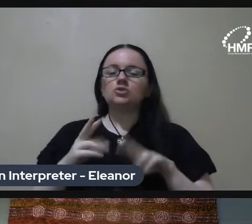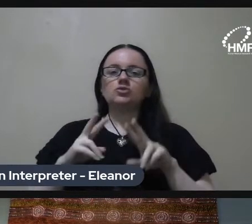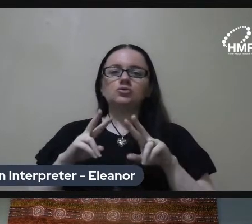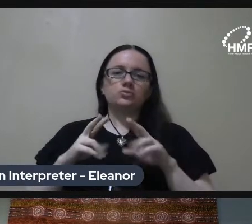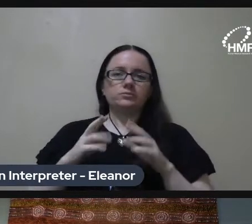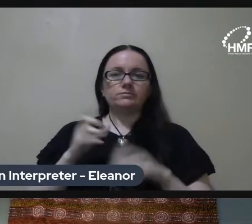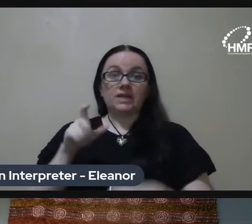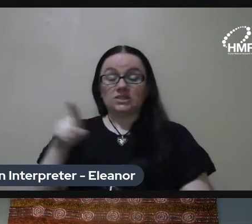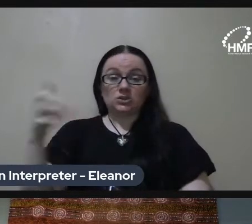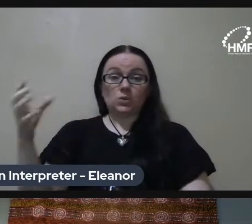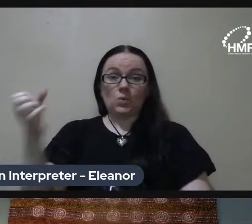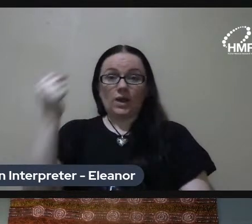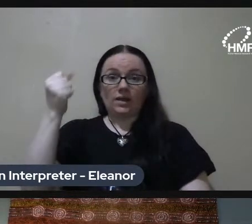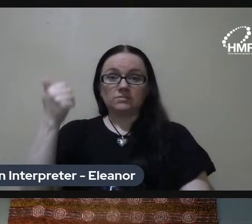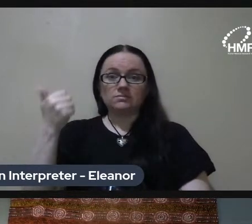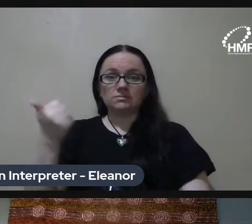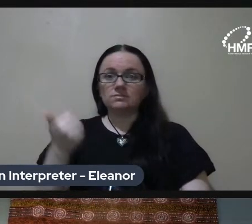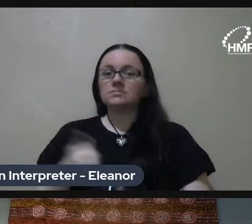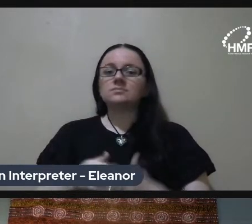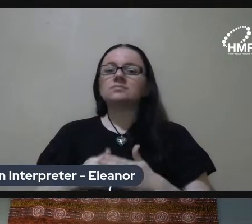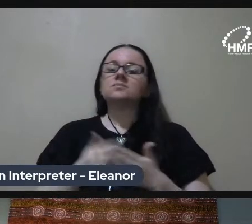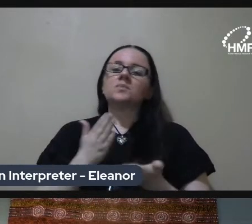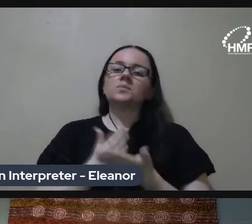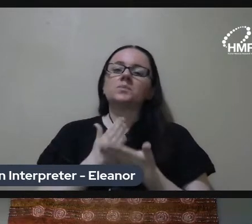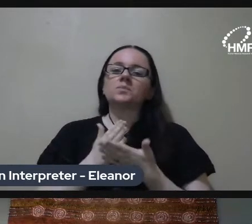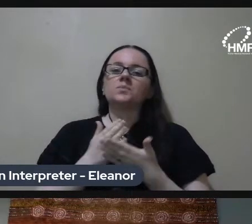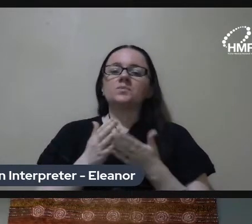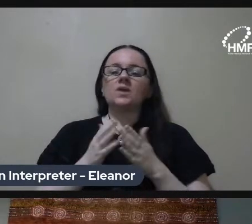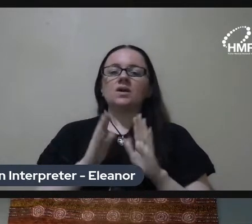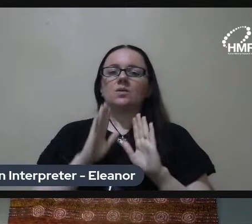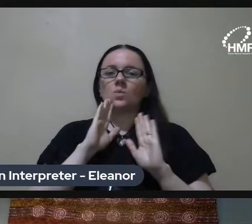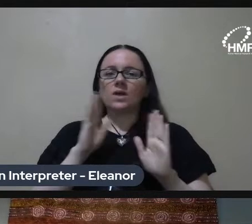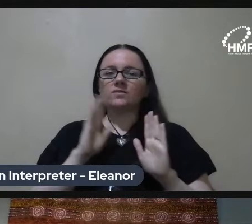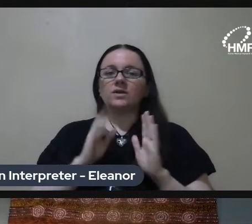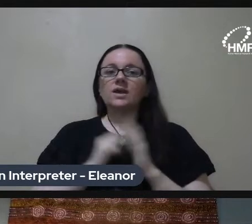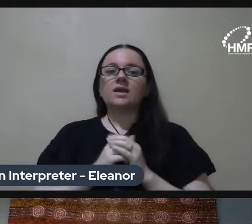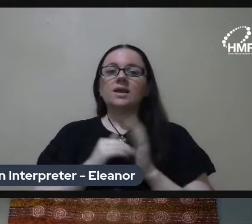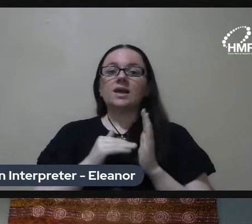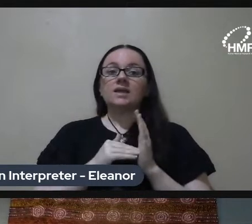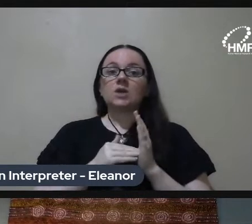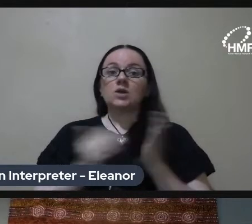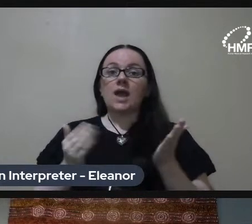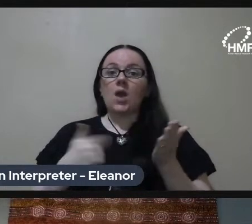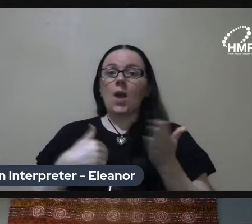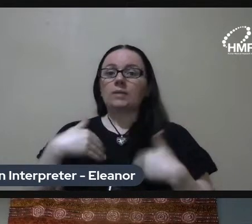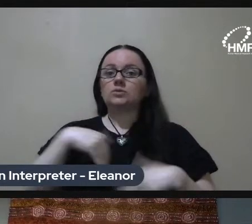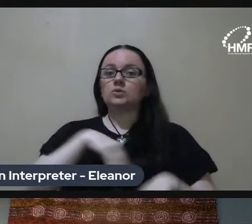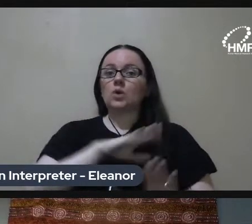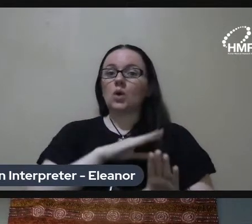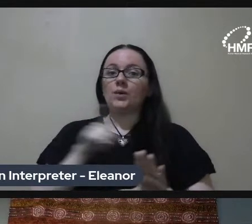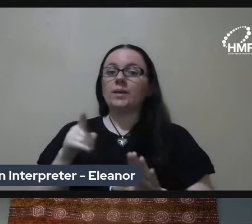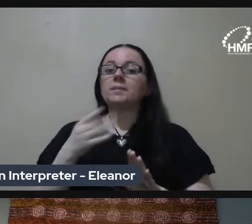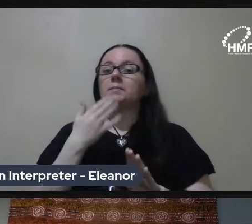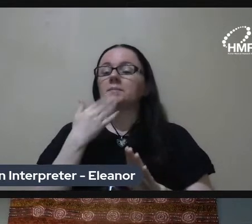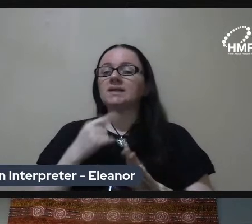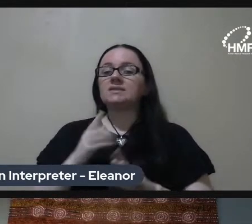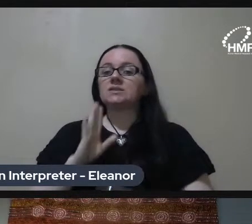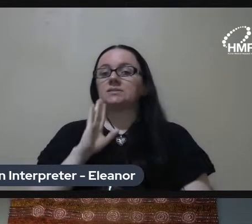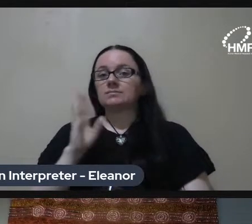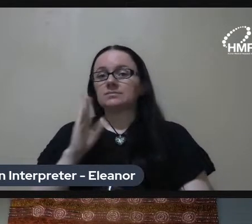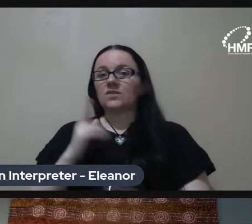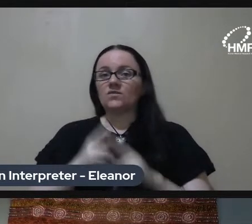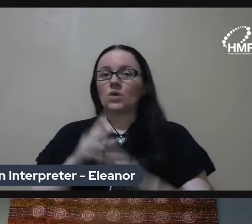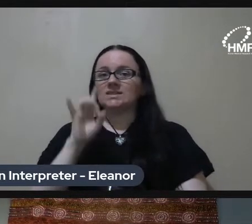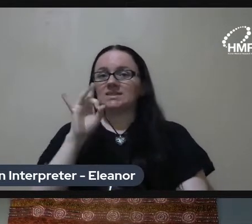she won that, which is an incredible honour. It's well deserved. I'm going to move out of your way, and I'd love you to speak for a whole 10